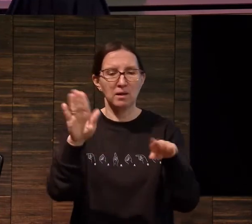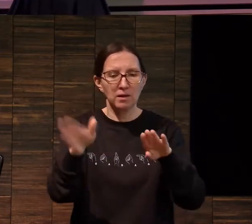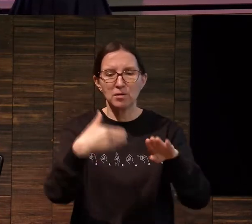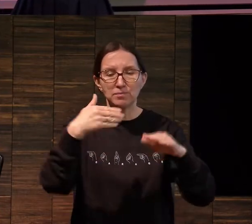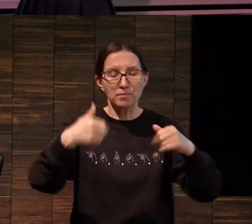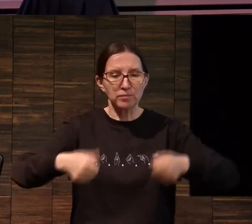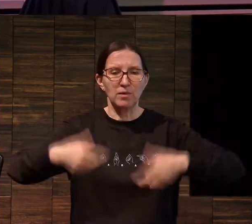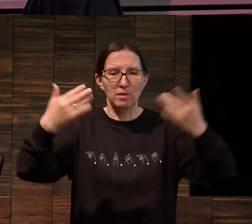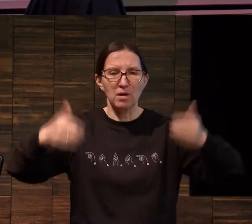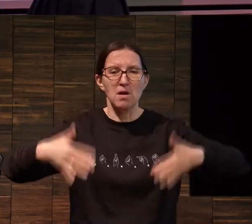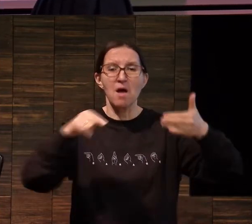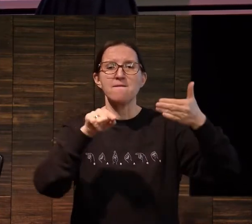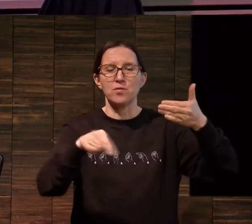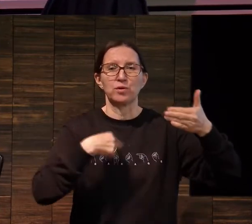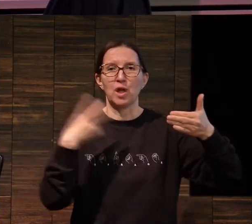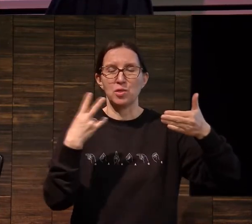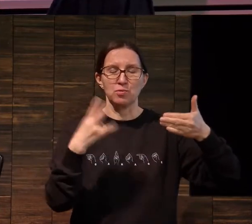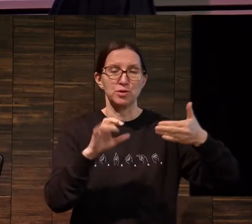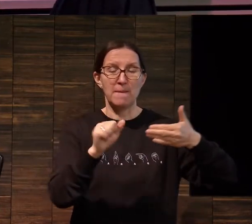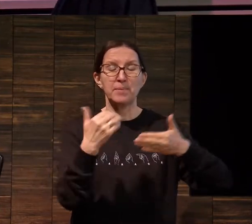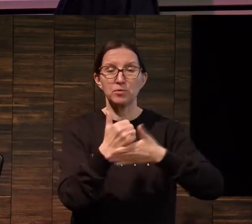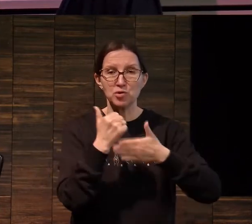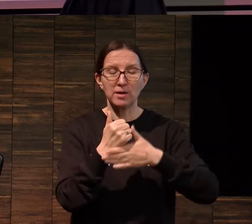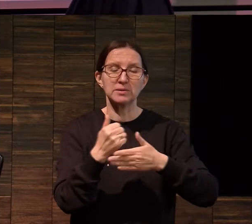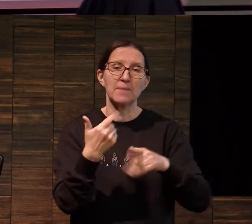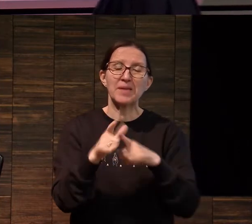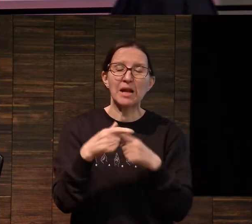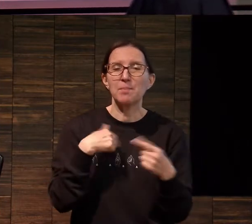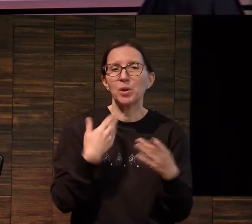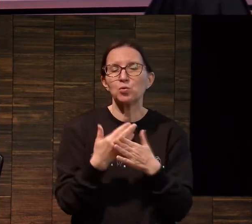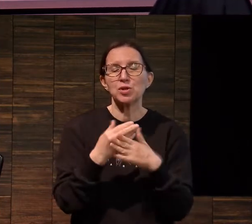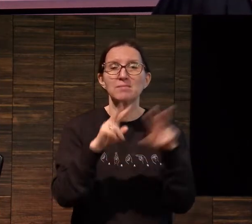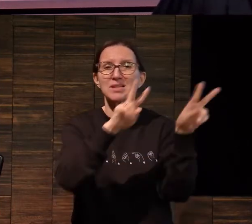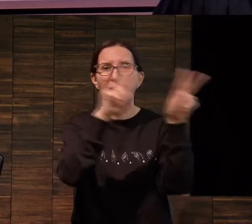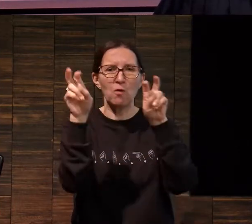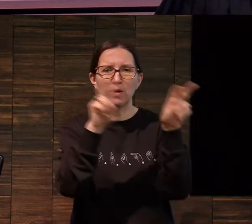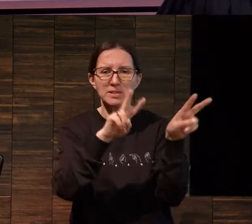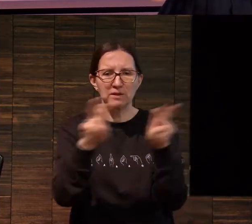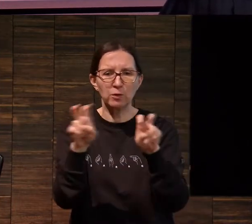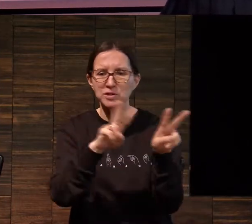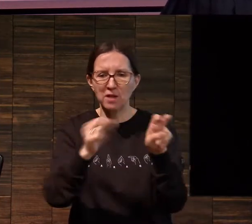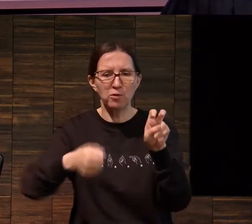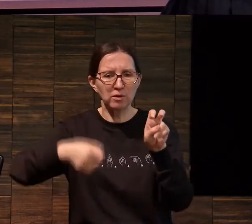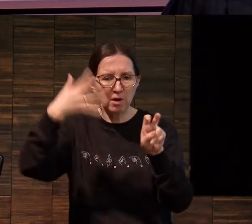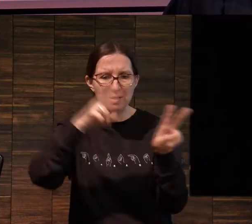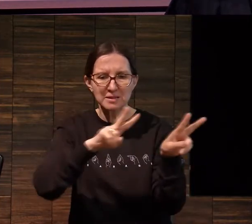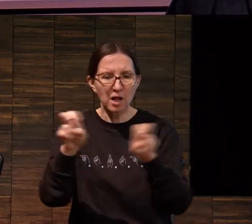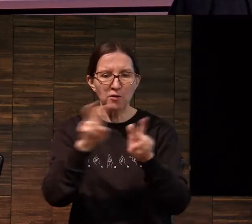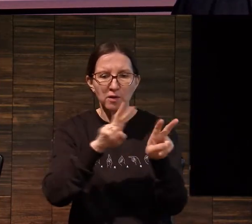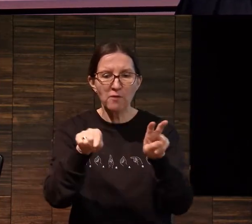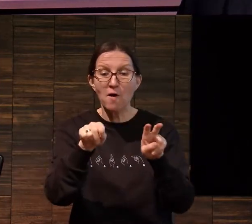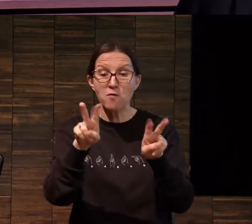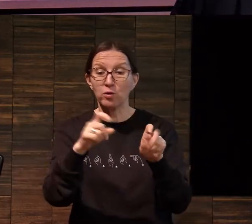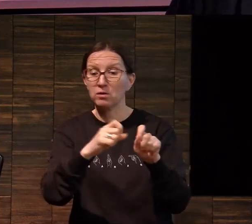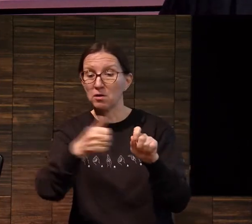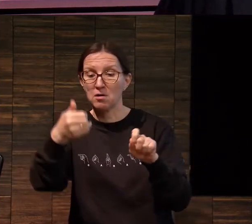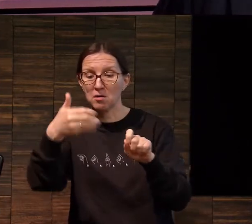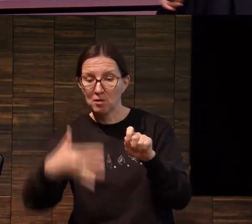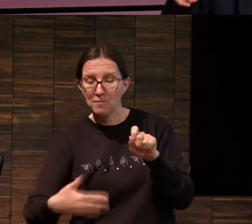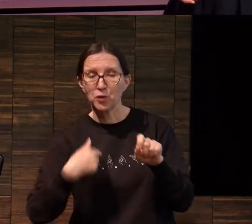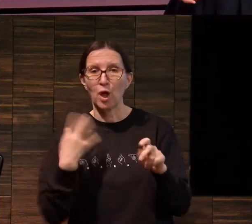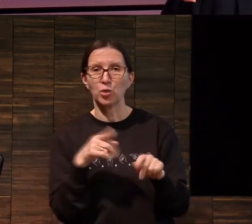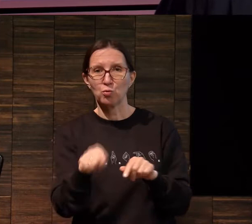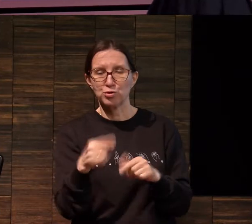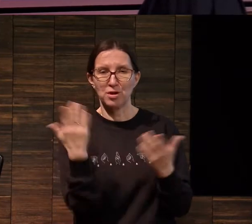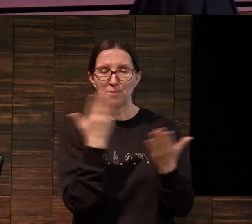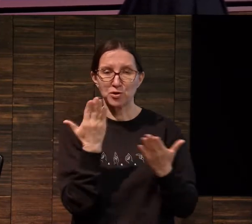skip quickly to the part that we want to read, to subheadings, to one article out of many, and